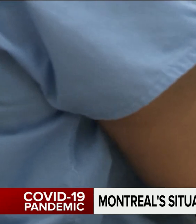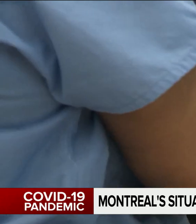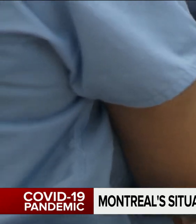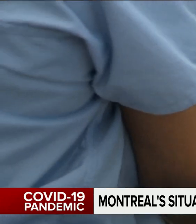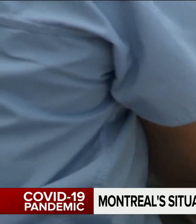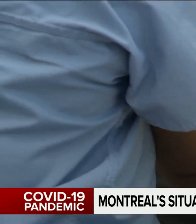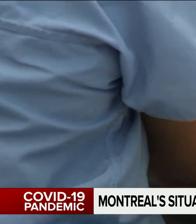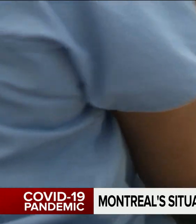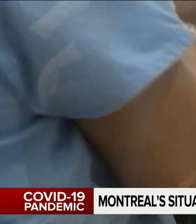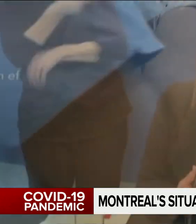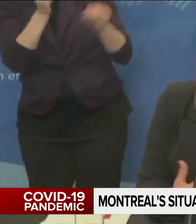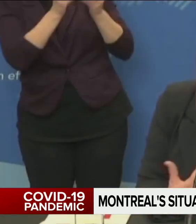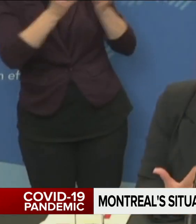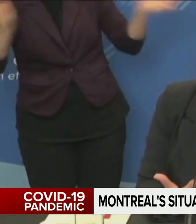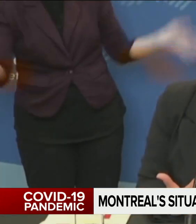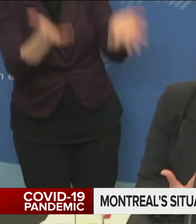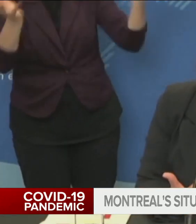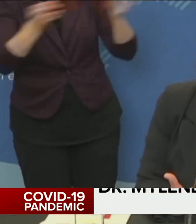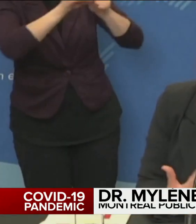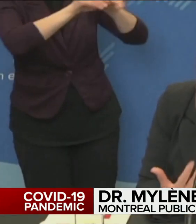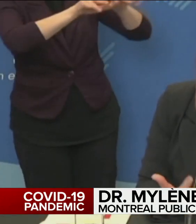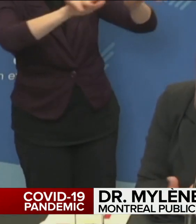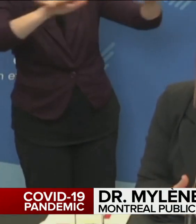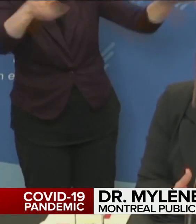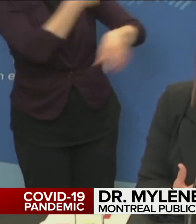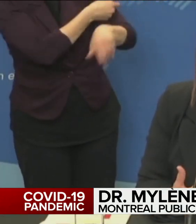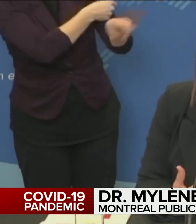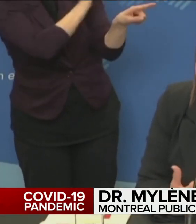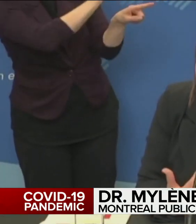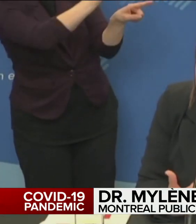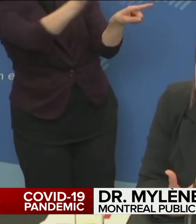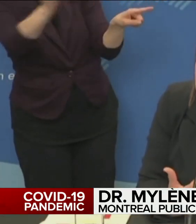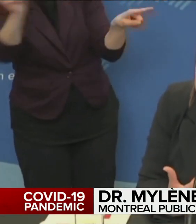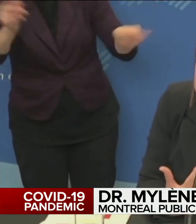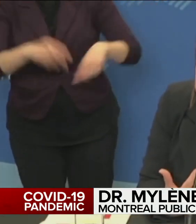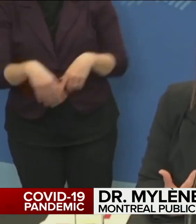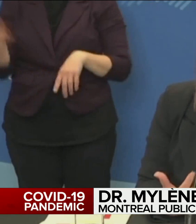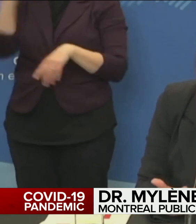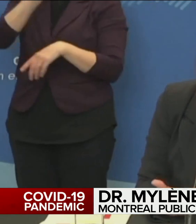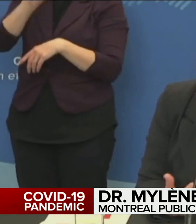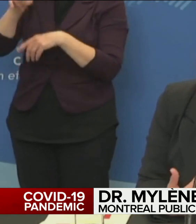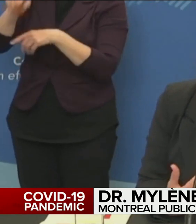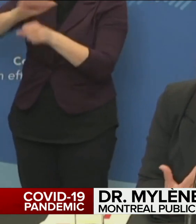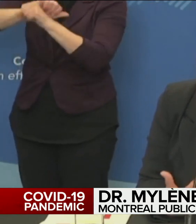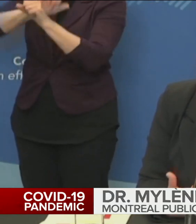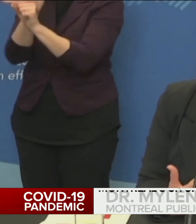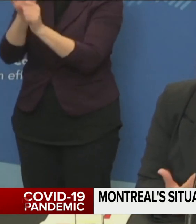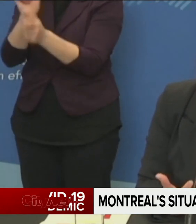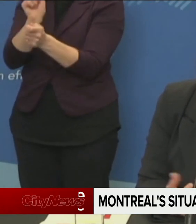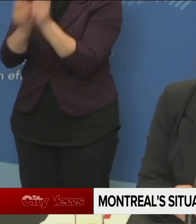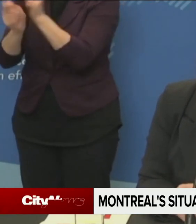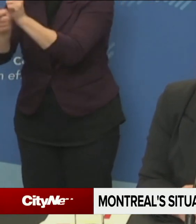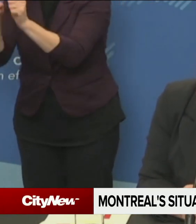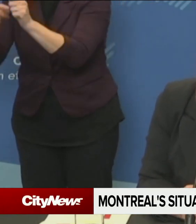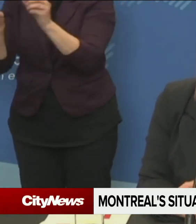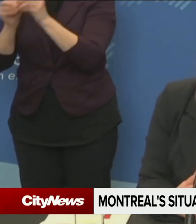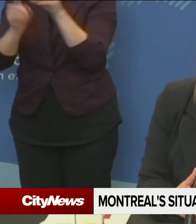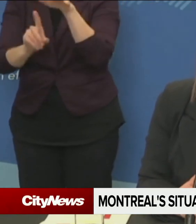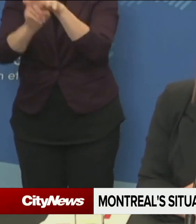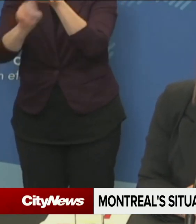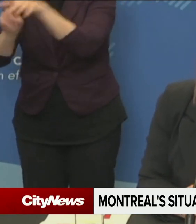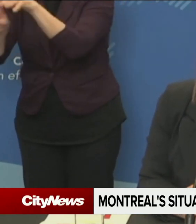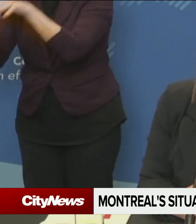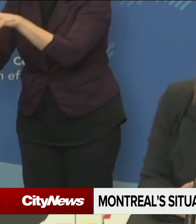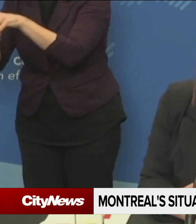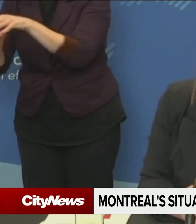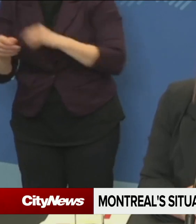though we have more and more variant, the variant representing currently 65% of all our new cases, we